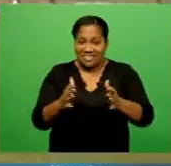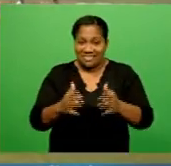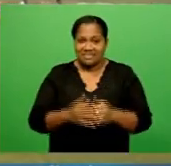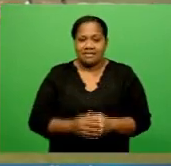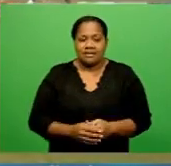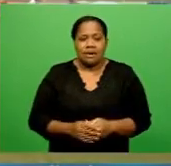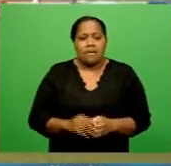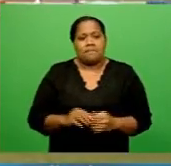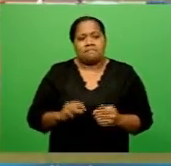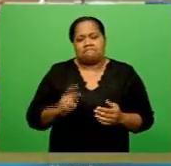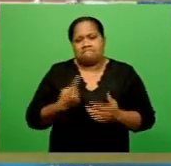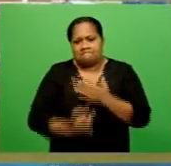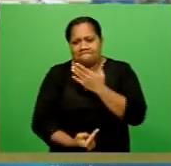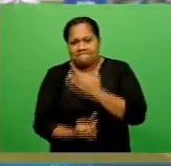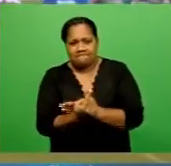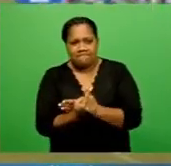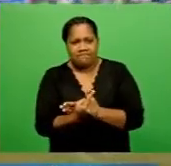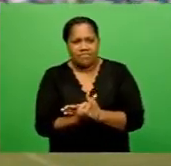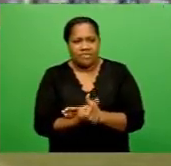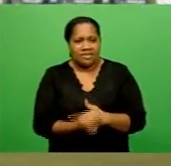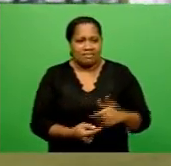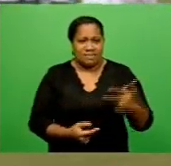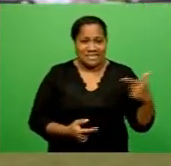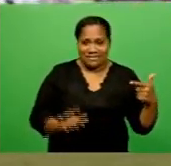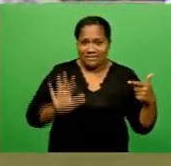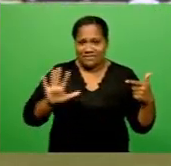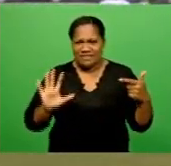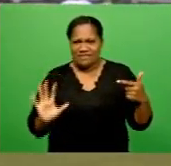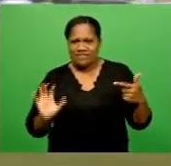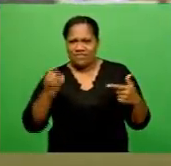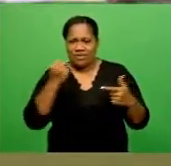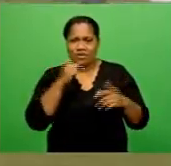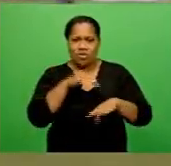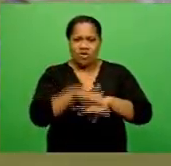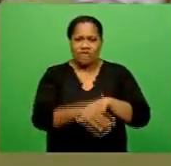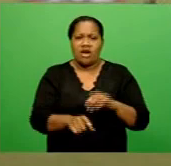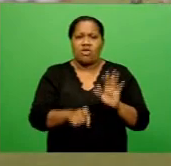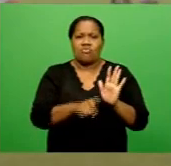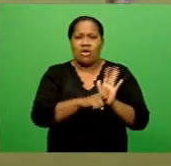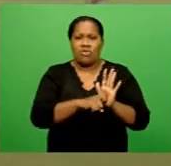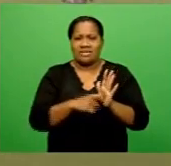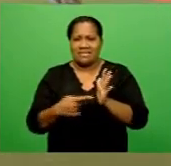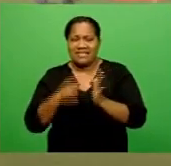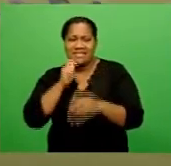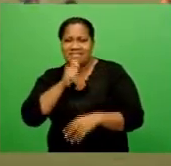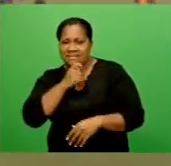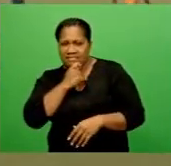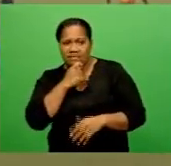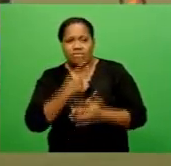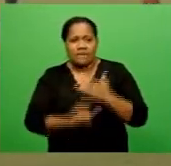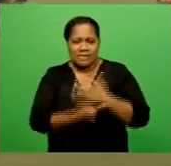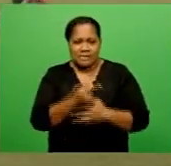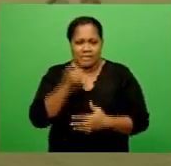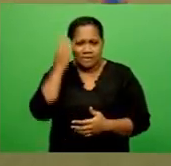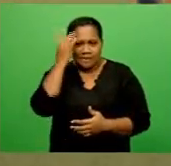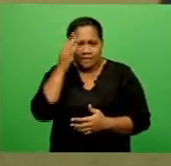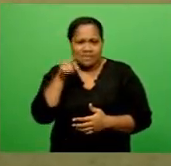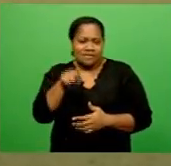However, the narrow 7-5 win over Raiwasa Taviuni raises more questions for the Police Blue side.